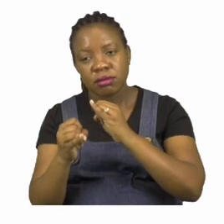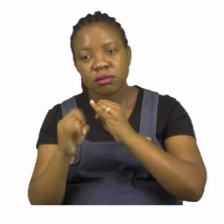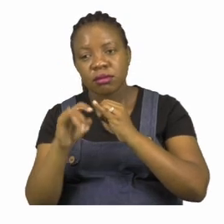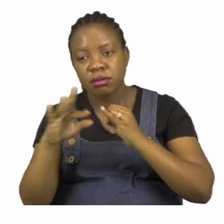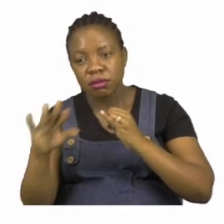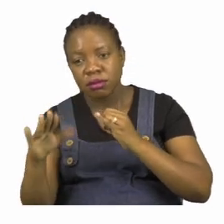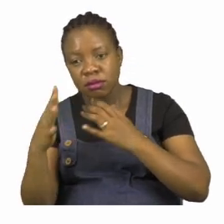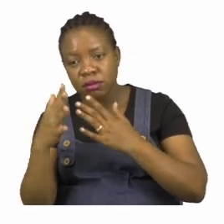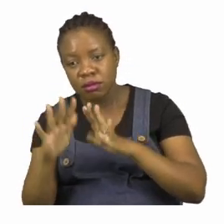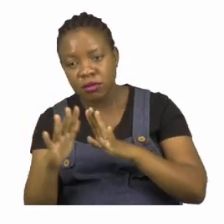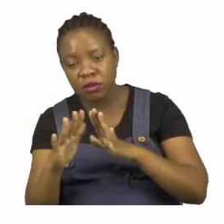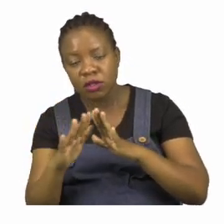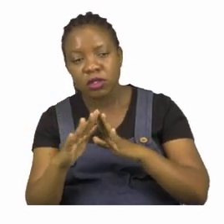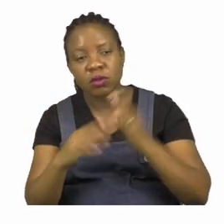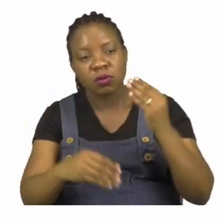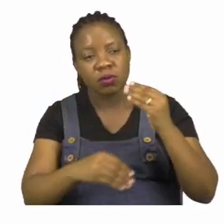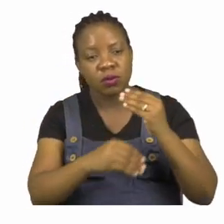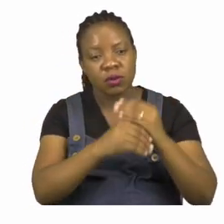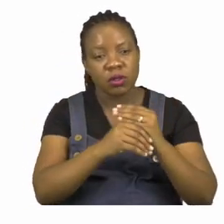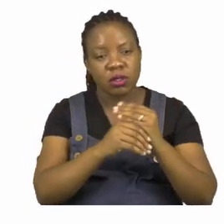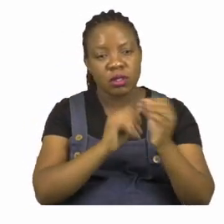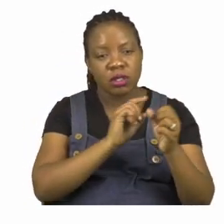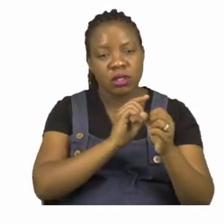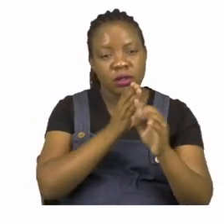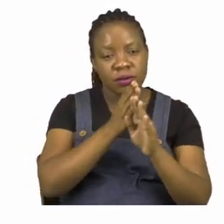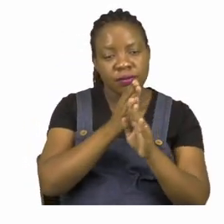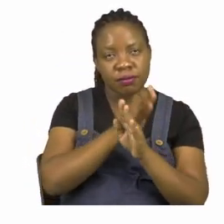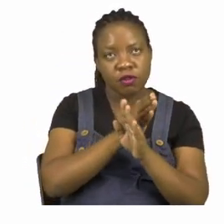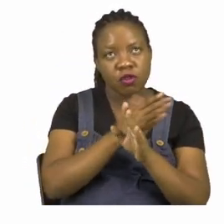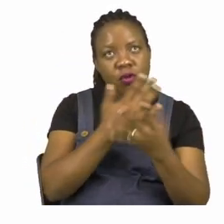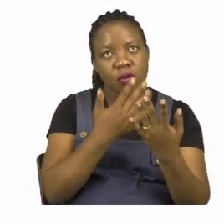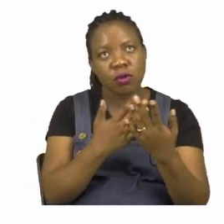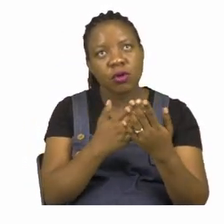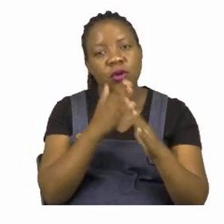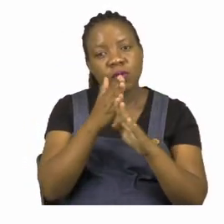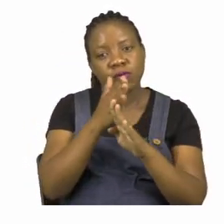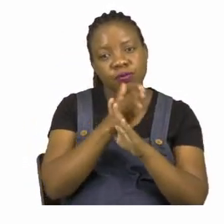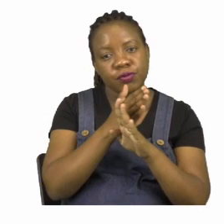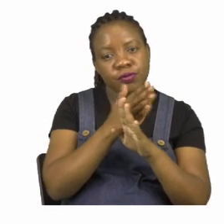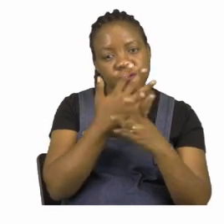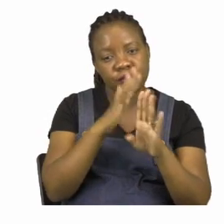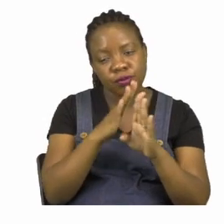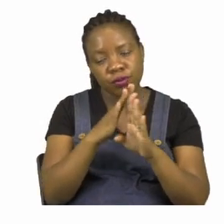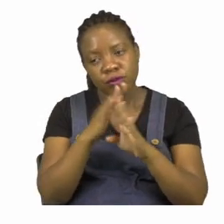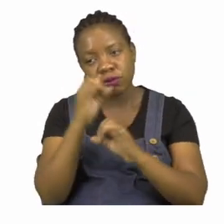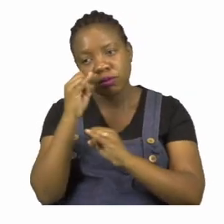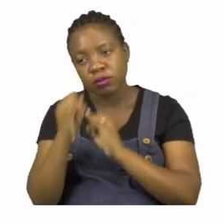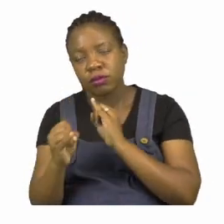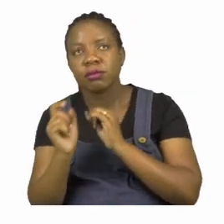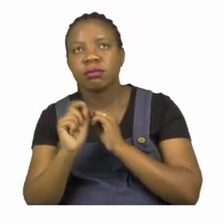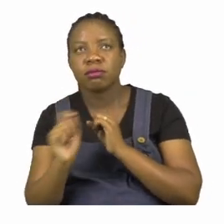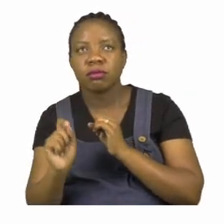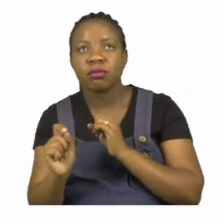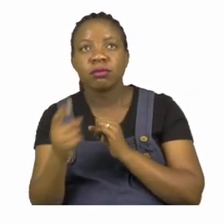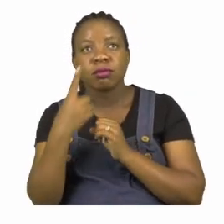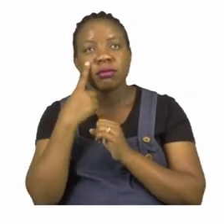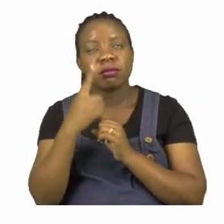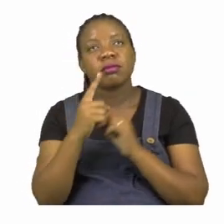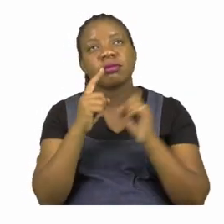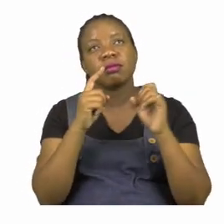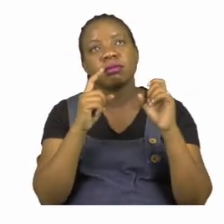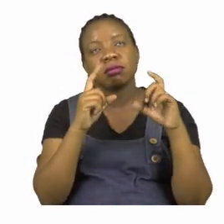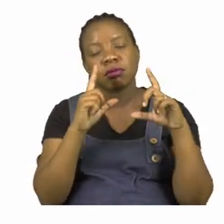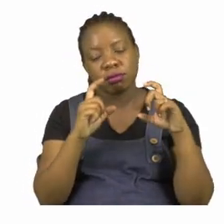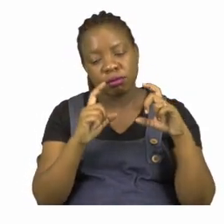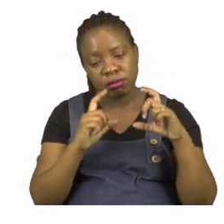pictures and fill in the missing sound to complete the words. We're going to do 2 of them together. So let's take a look at the